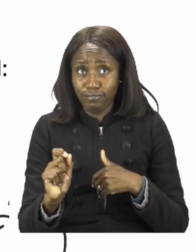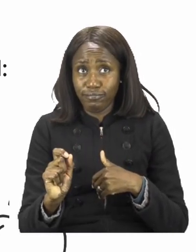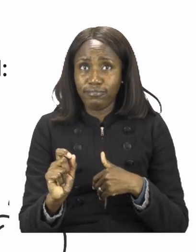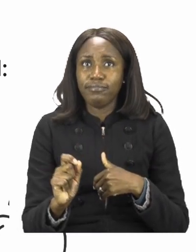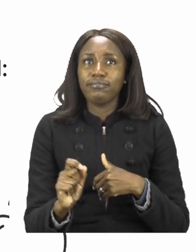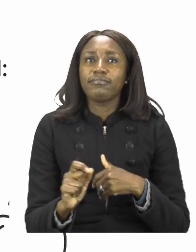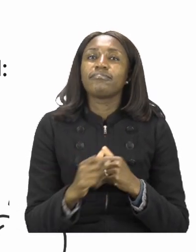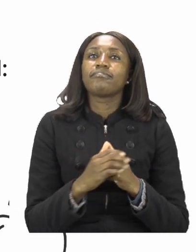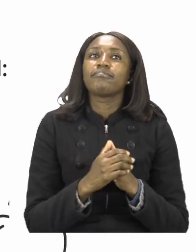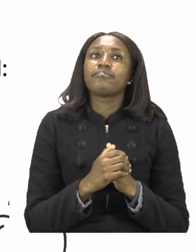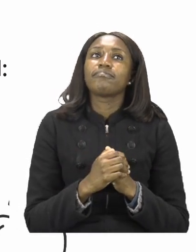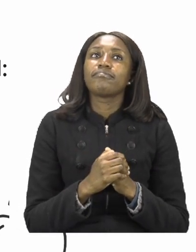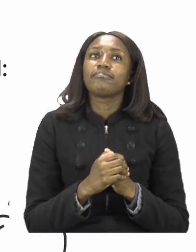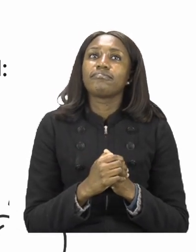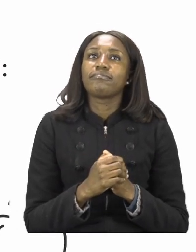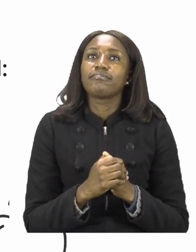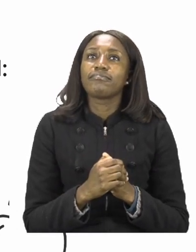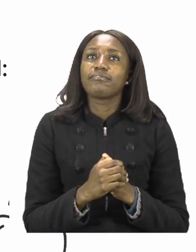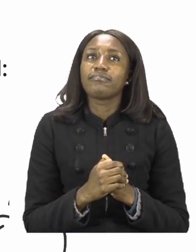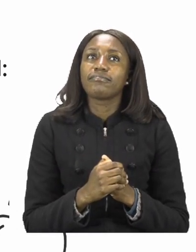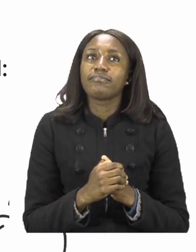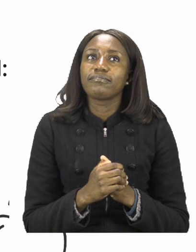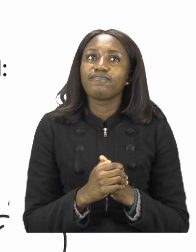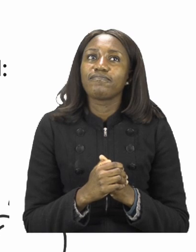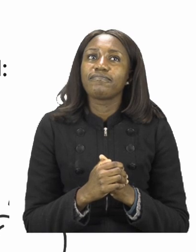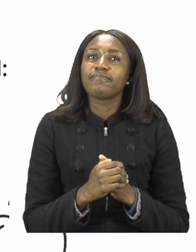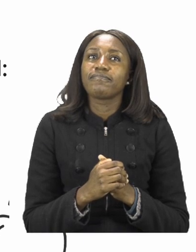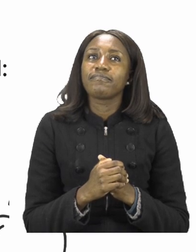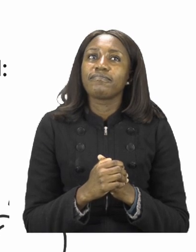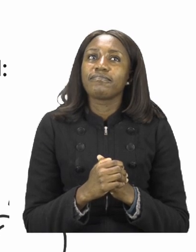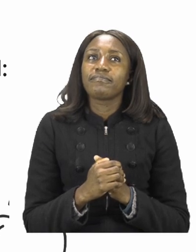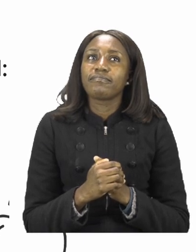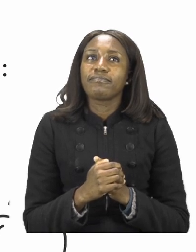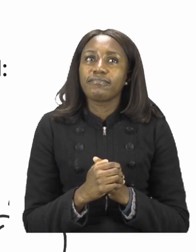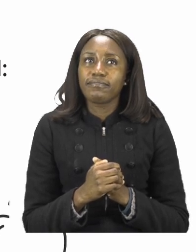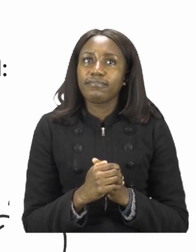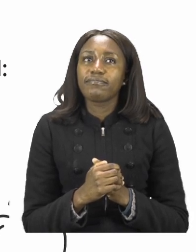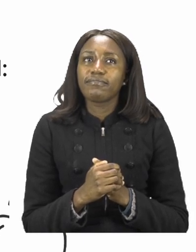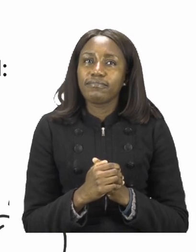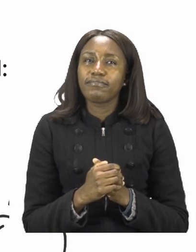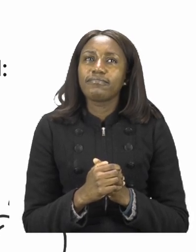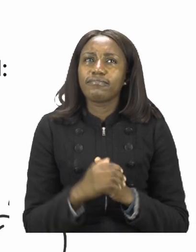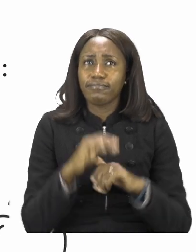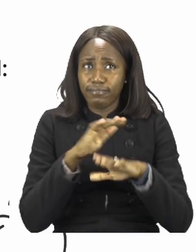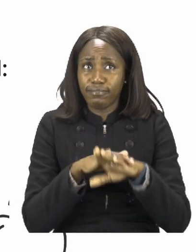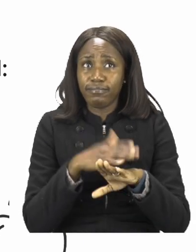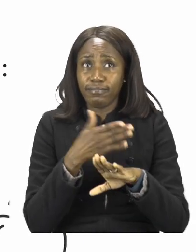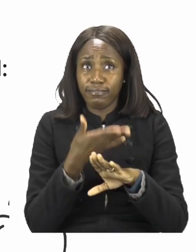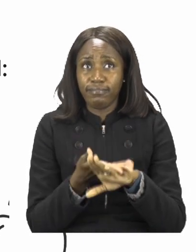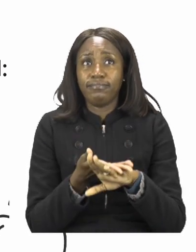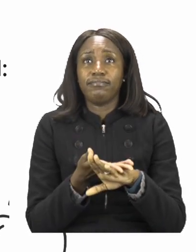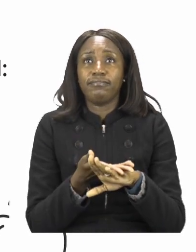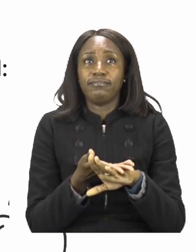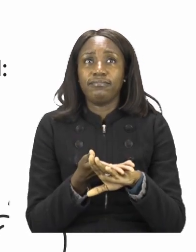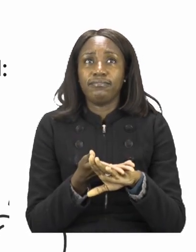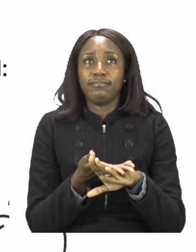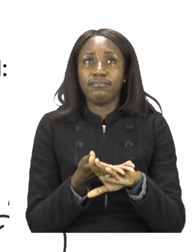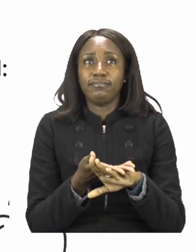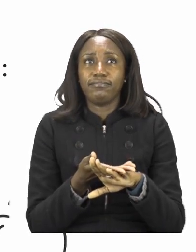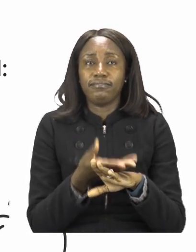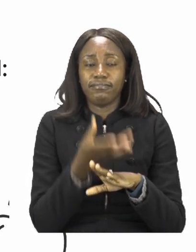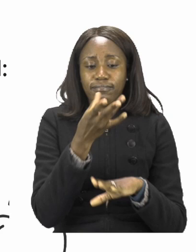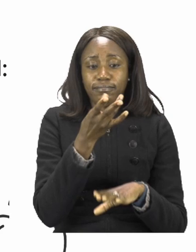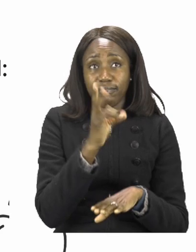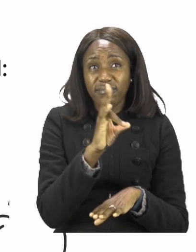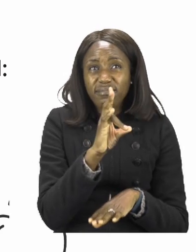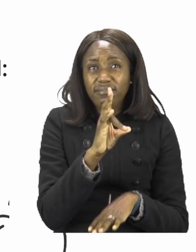say what we did. So, they've given us an example where there is